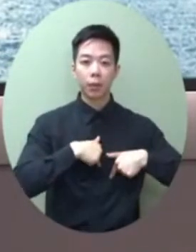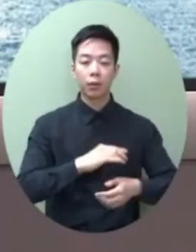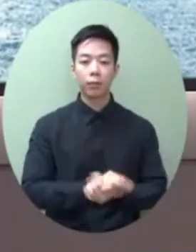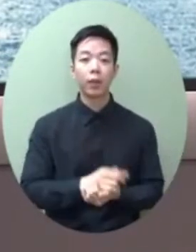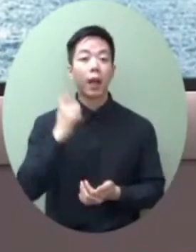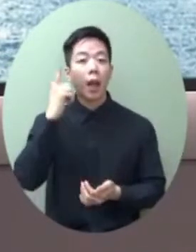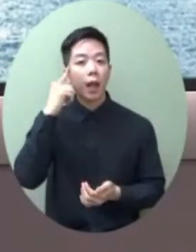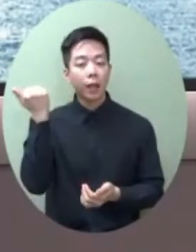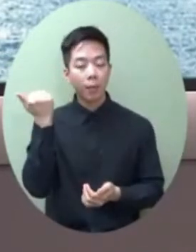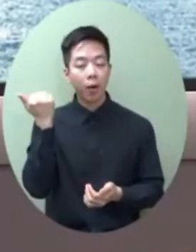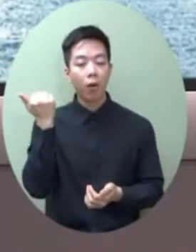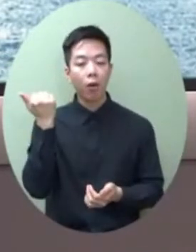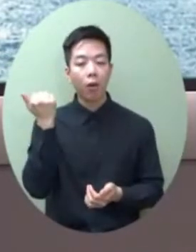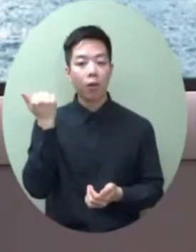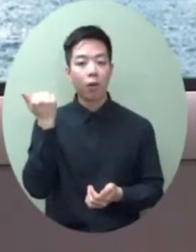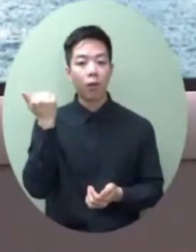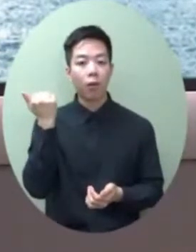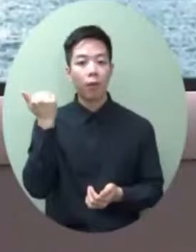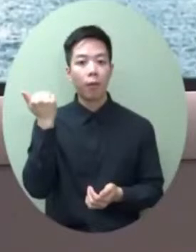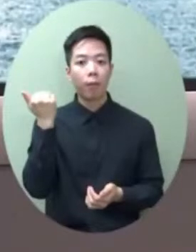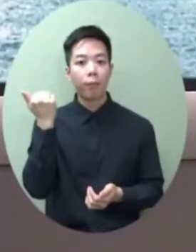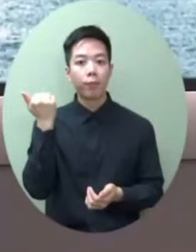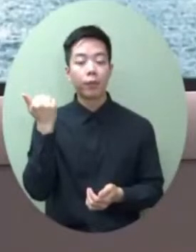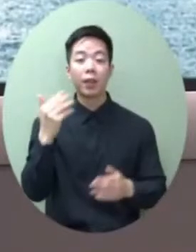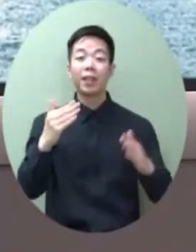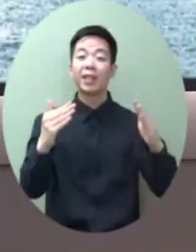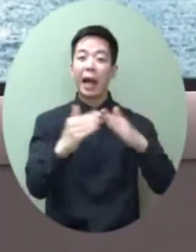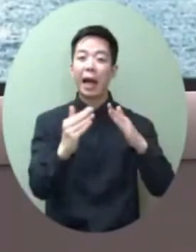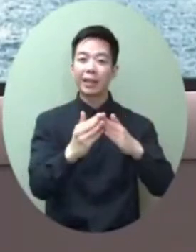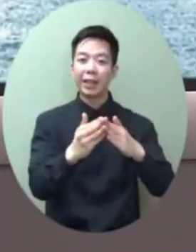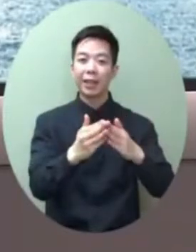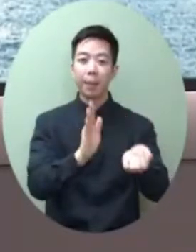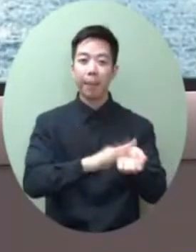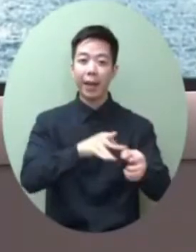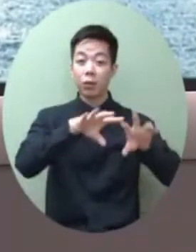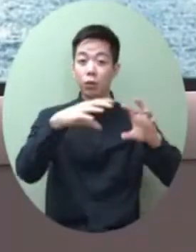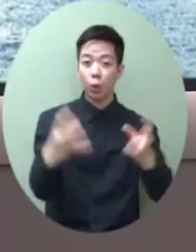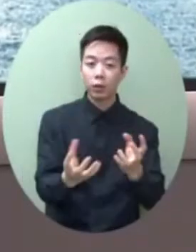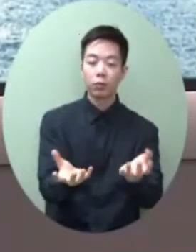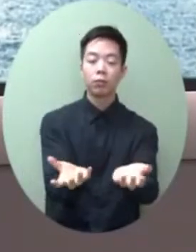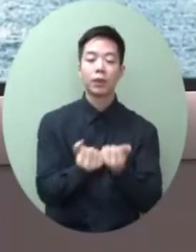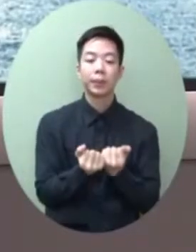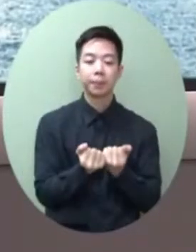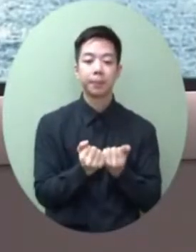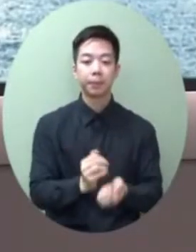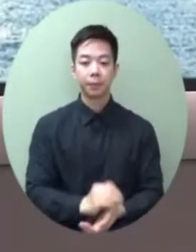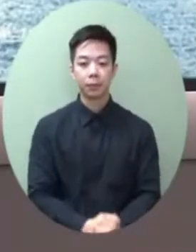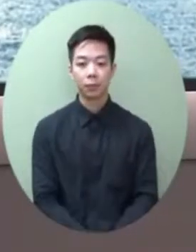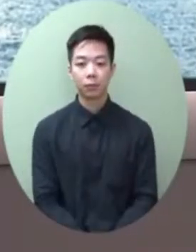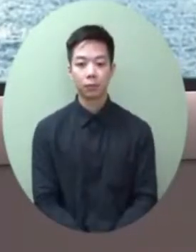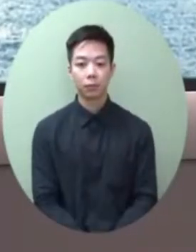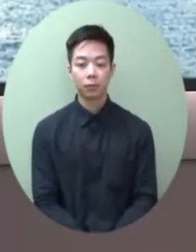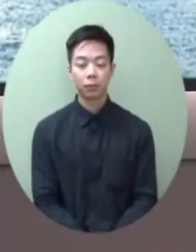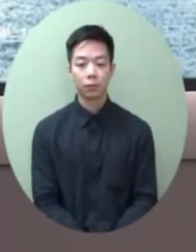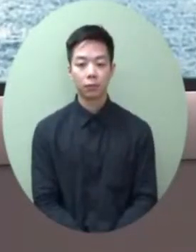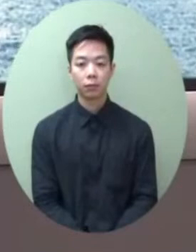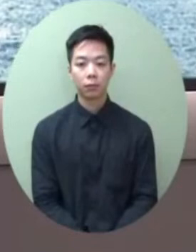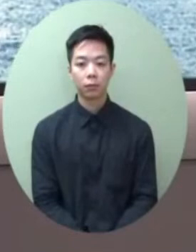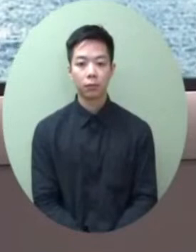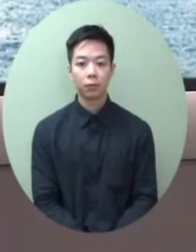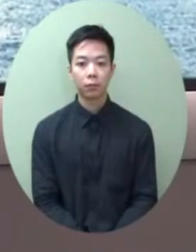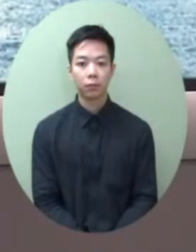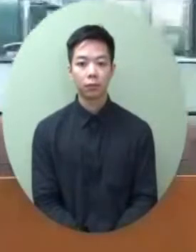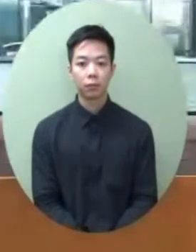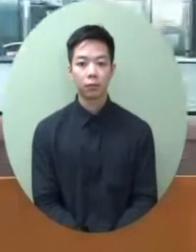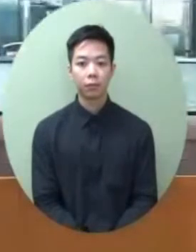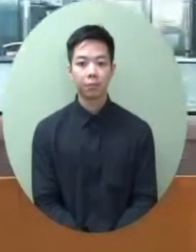is in a family cluster to be staying there. And I think this is one of our direction to help to ease the pressure.